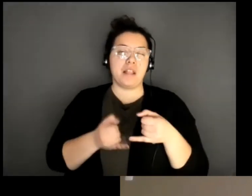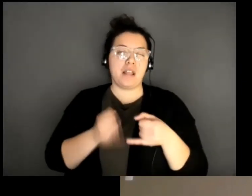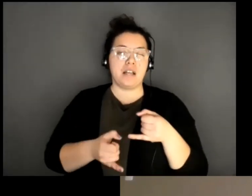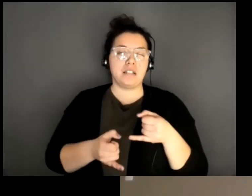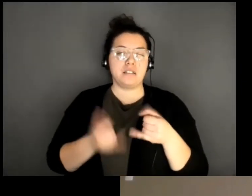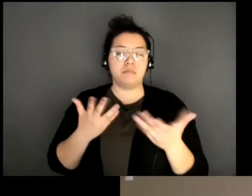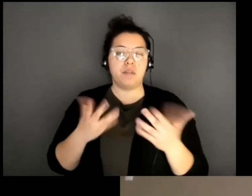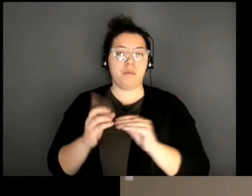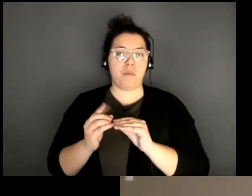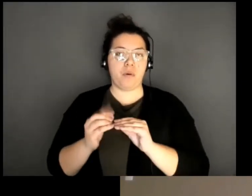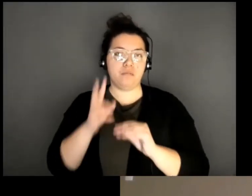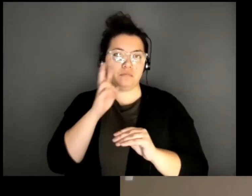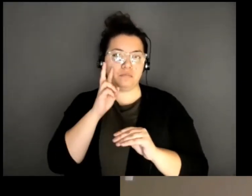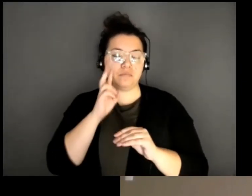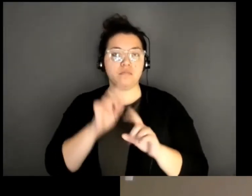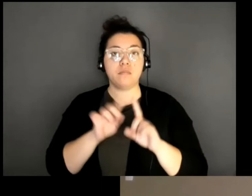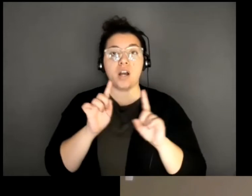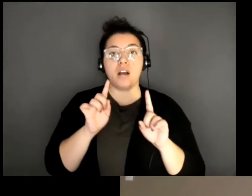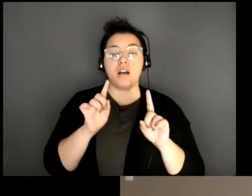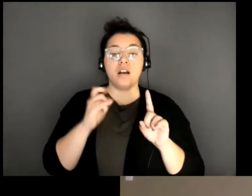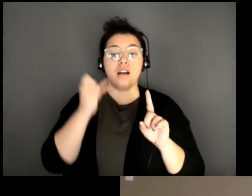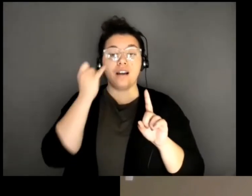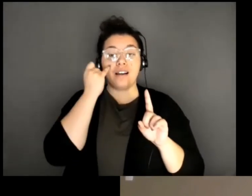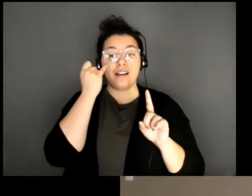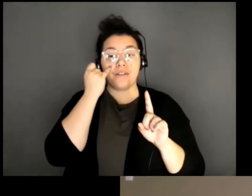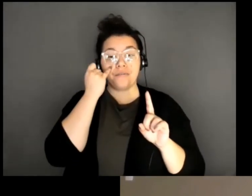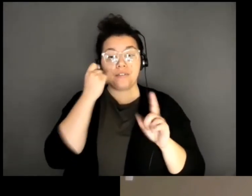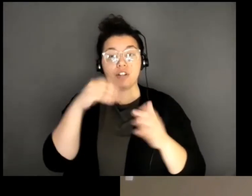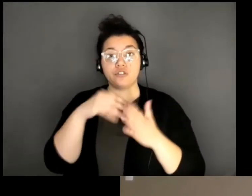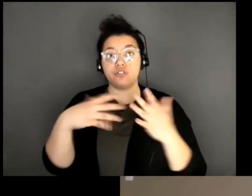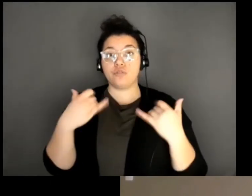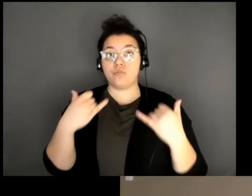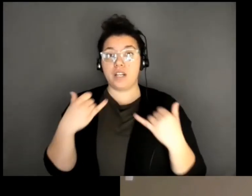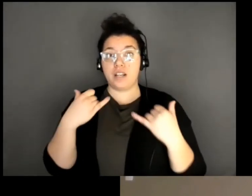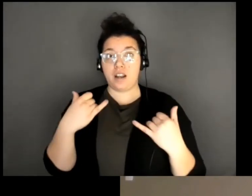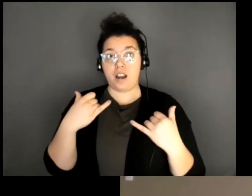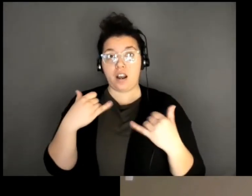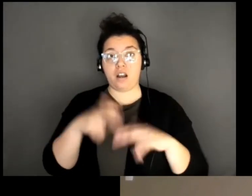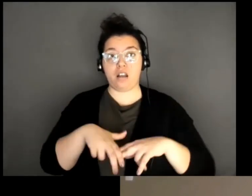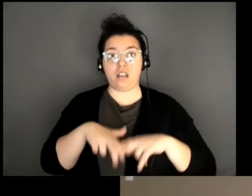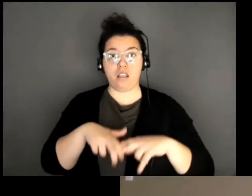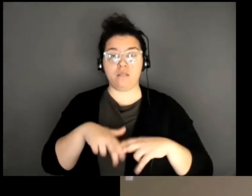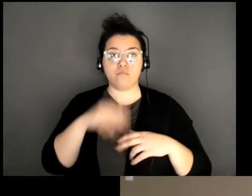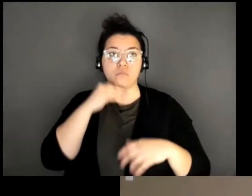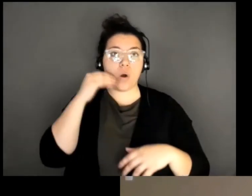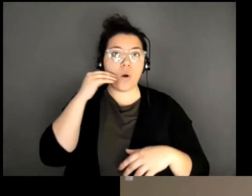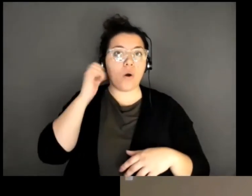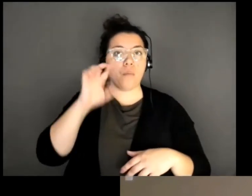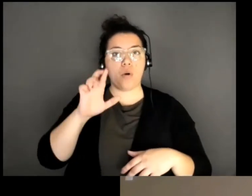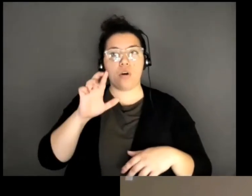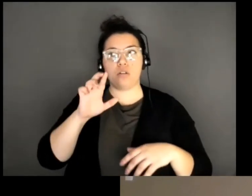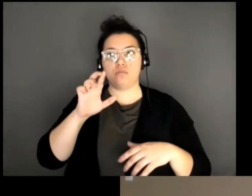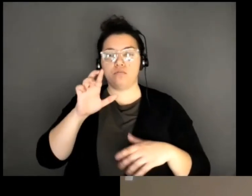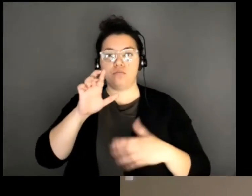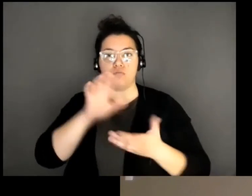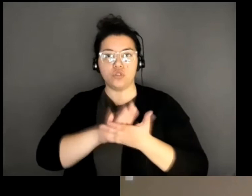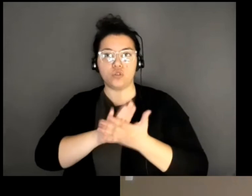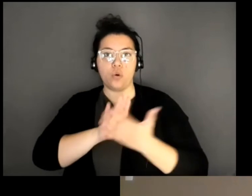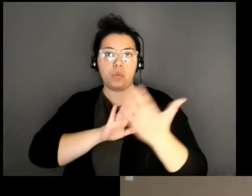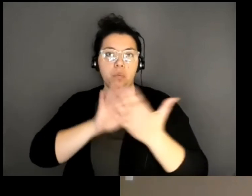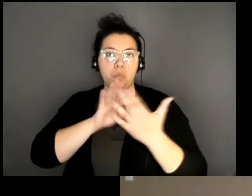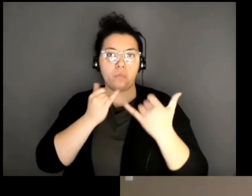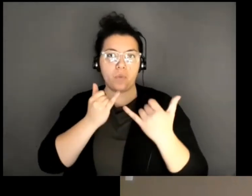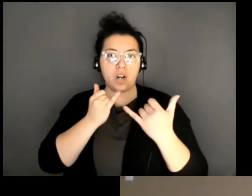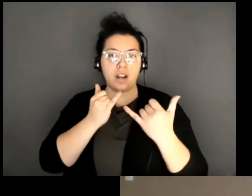in. If students they're sitting there at home right now, or they're in school, wherever they are, and they say, I really want to explore this, just like